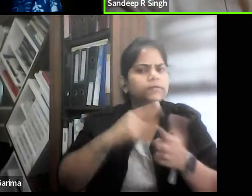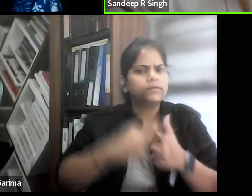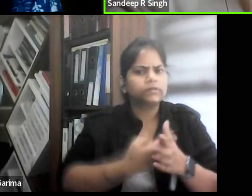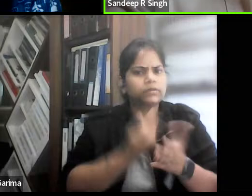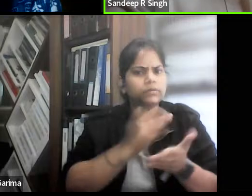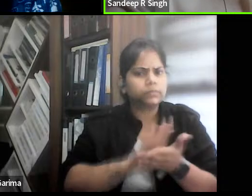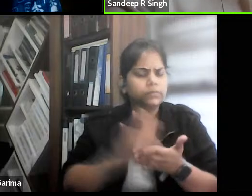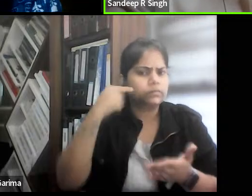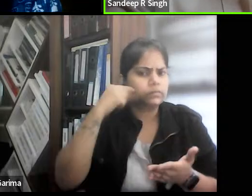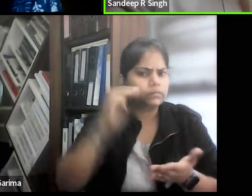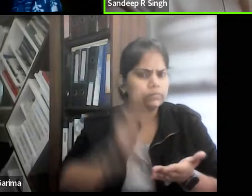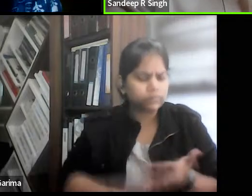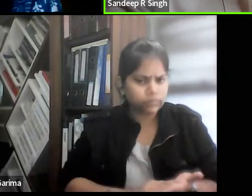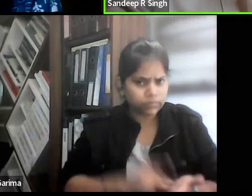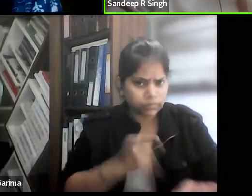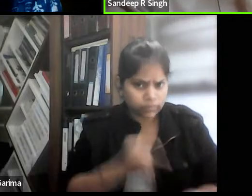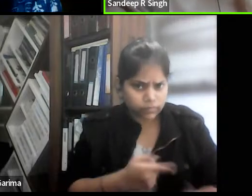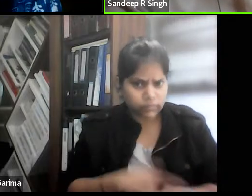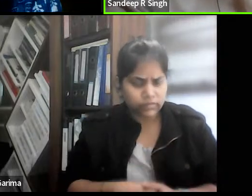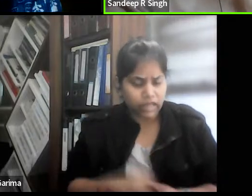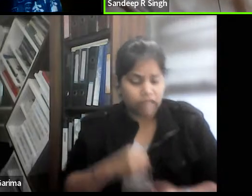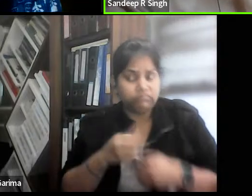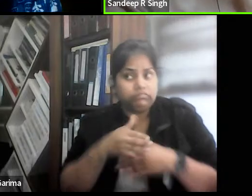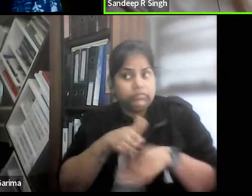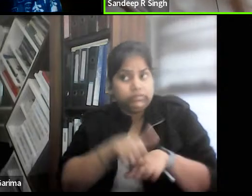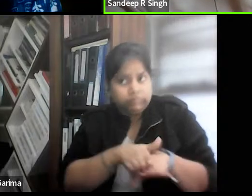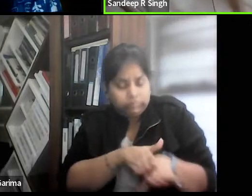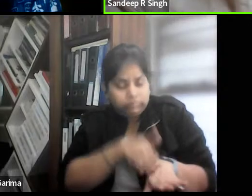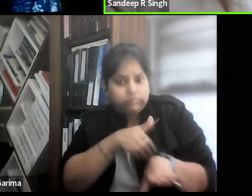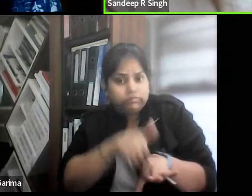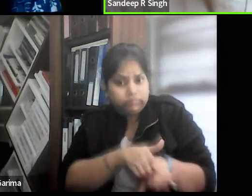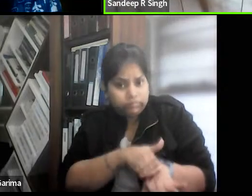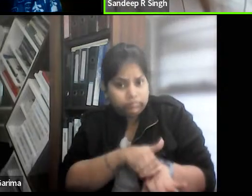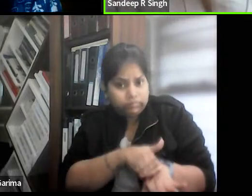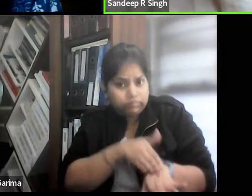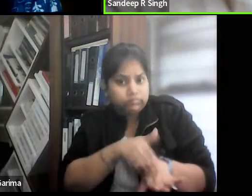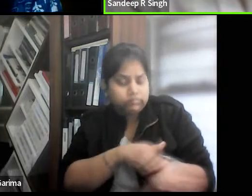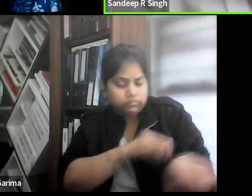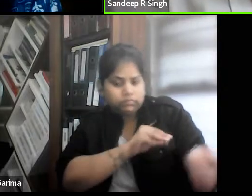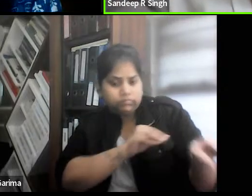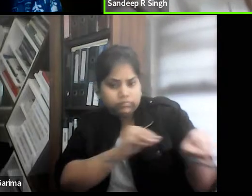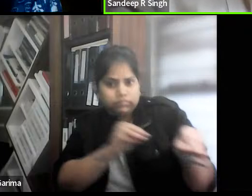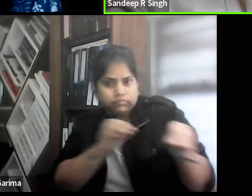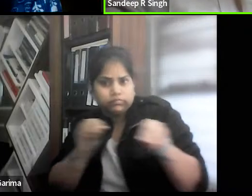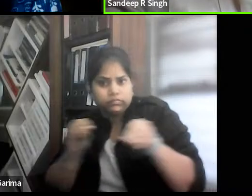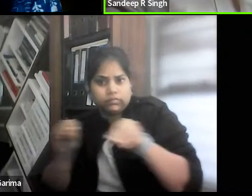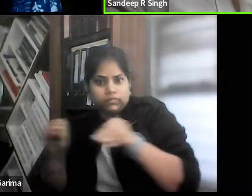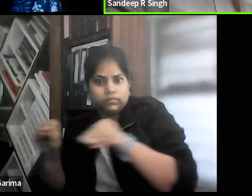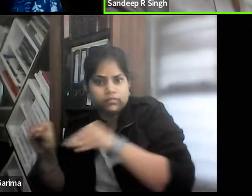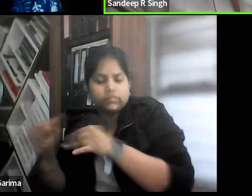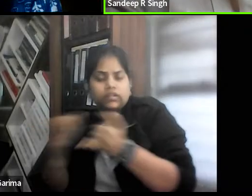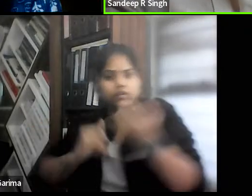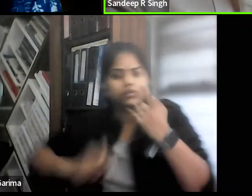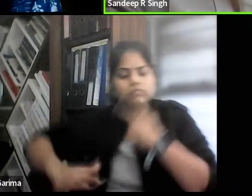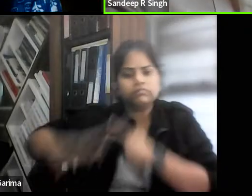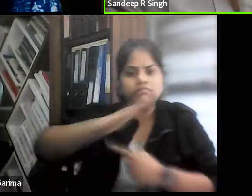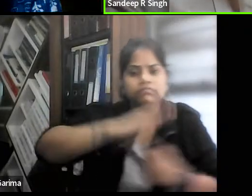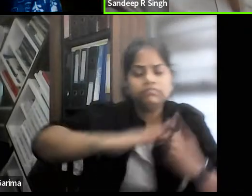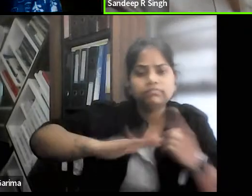moving, and the resistance to the social that otherwise has been kind